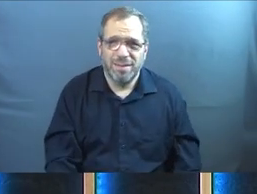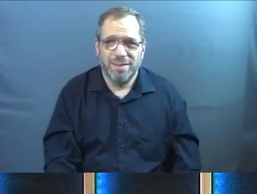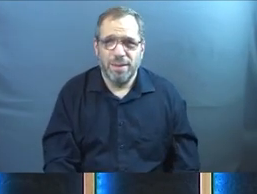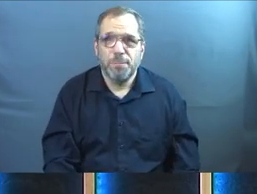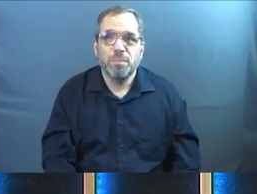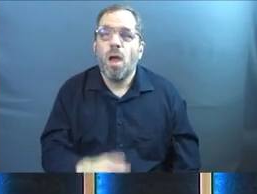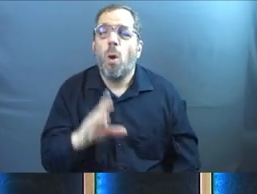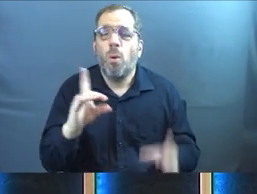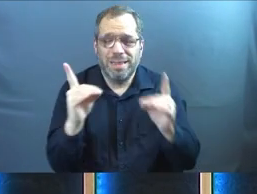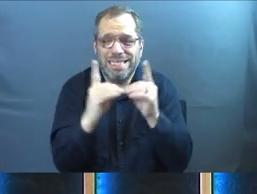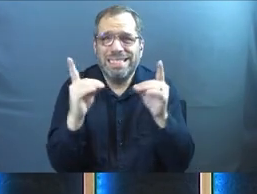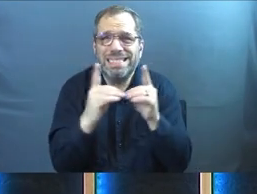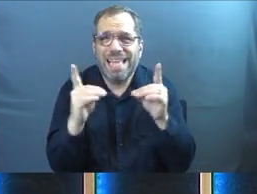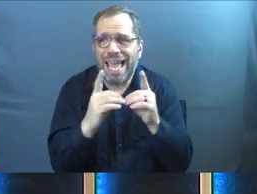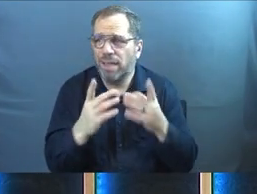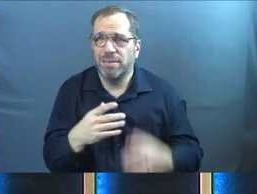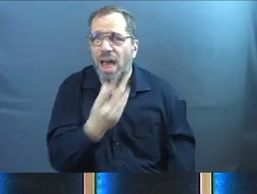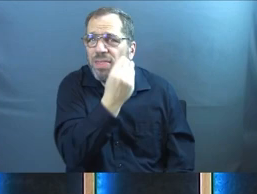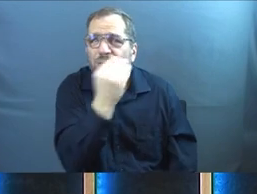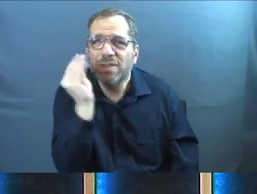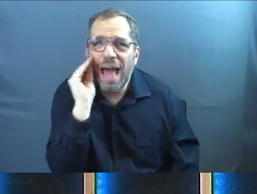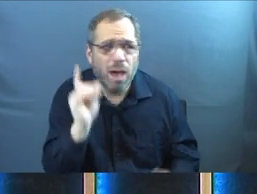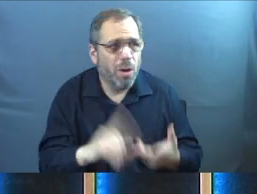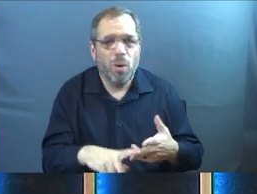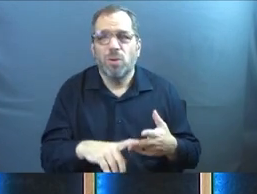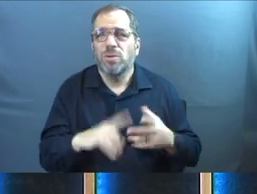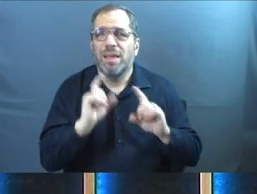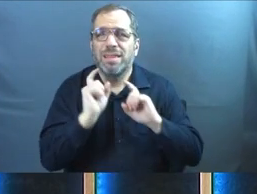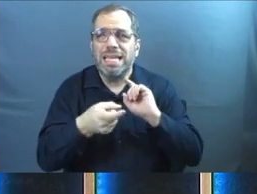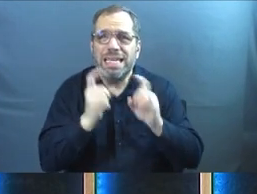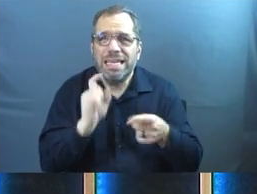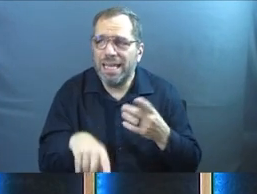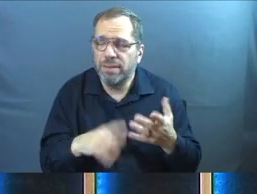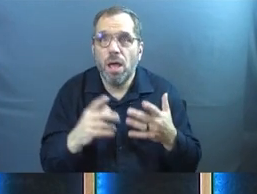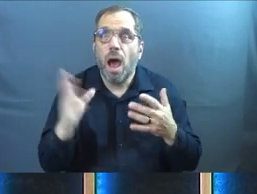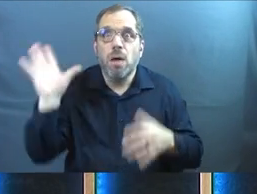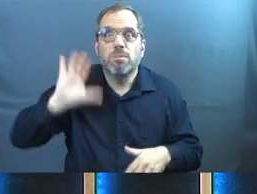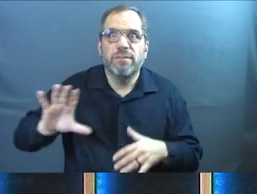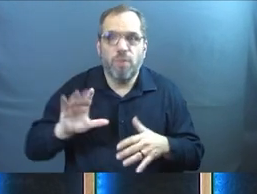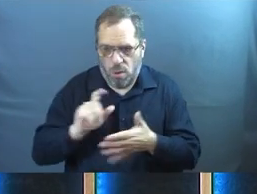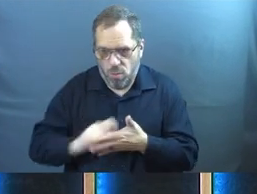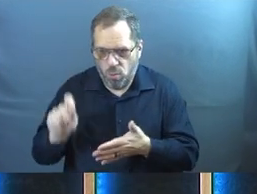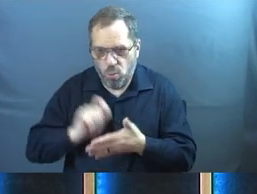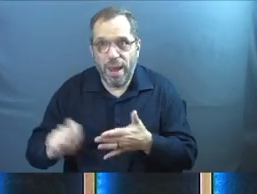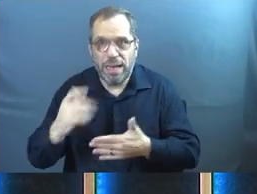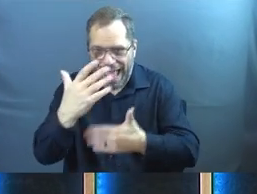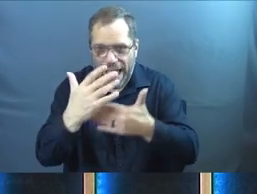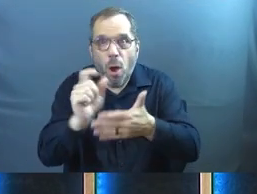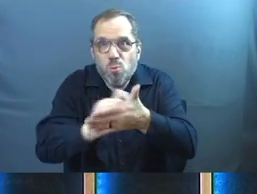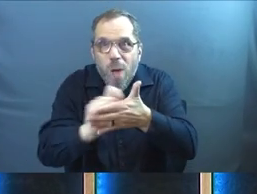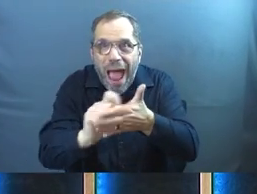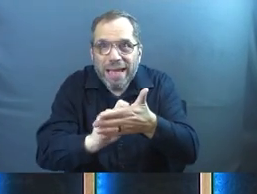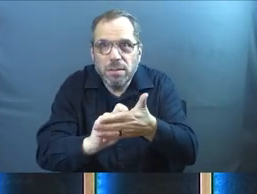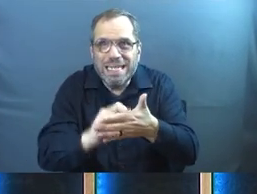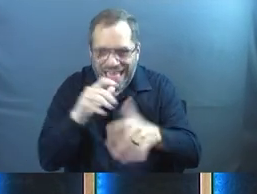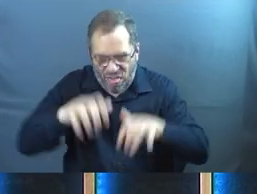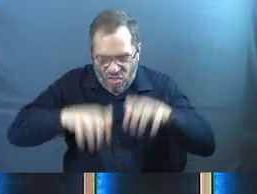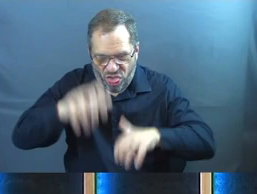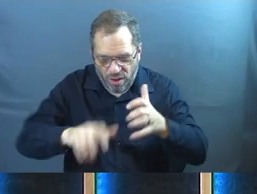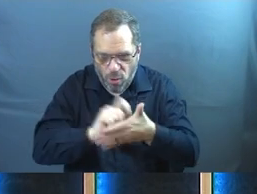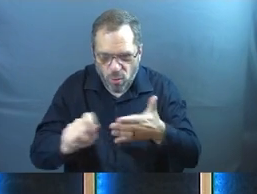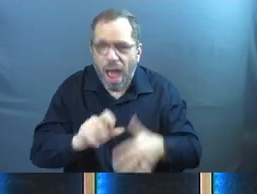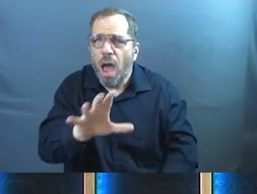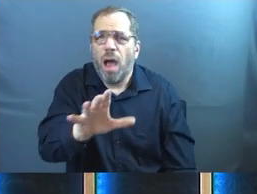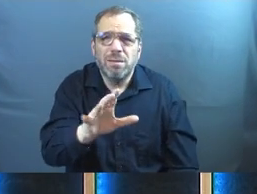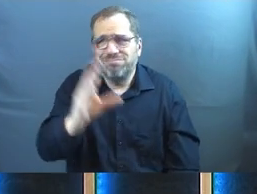The dates, the flowers, the gifts. You used to write handwritten notes to her. You